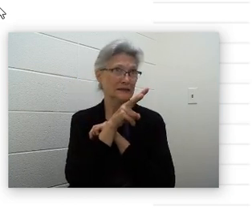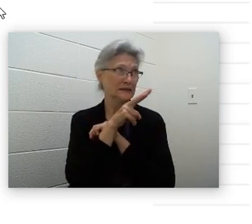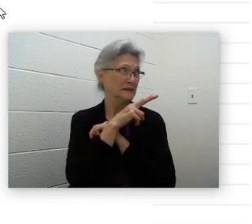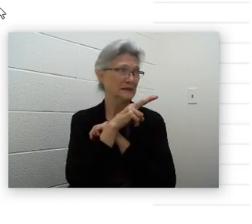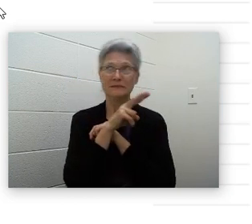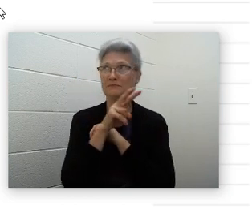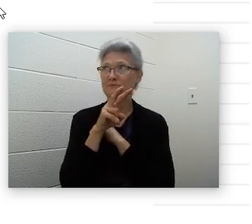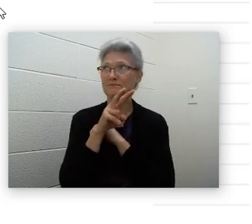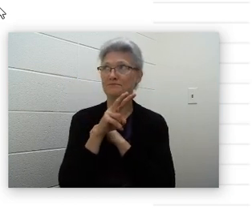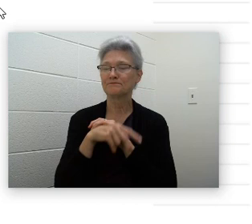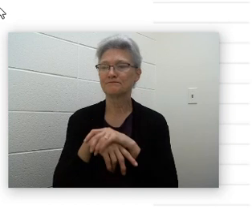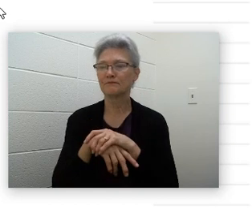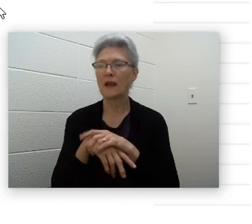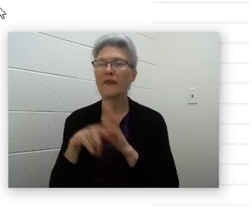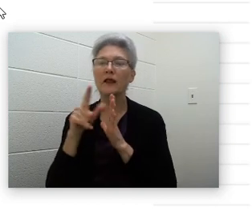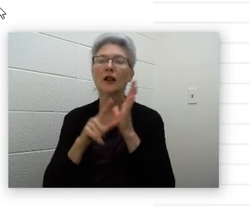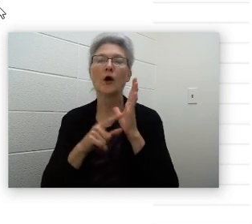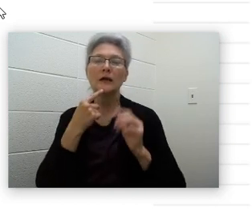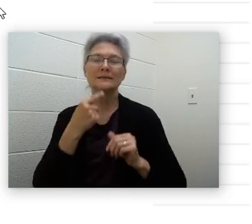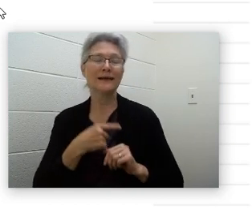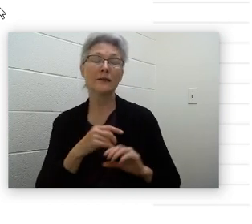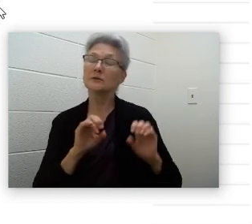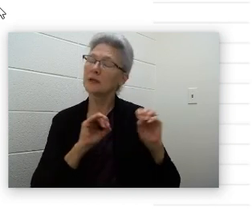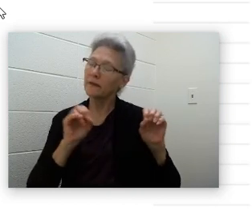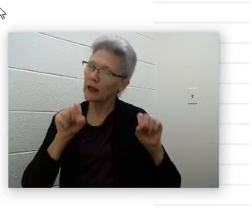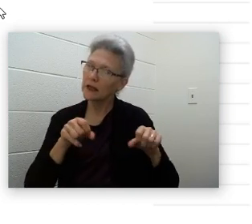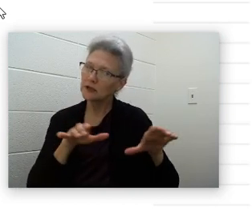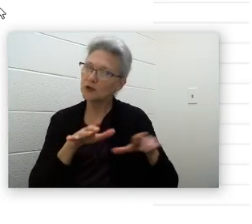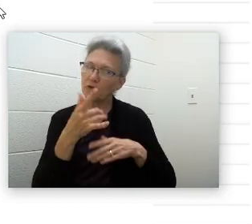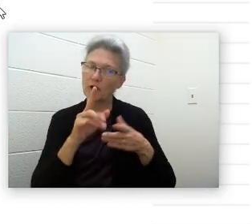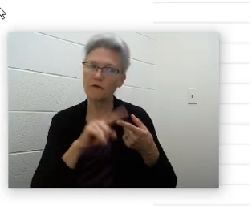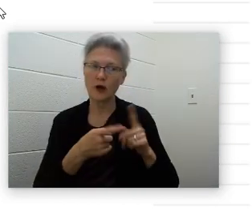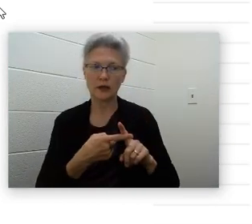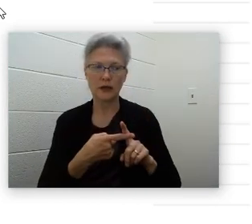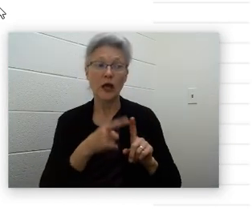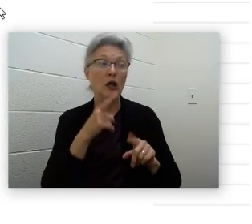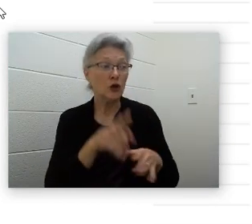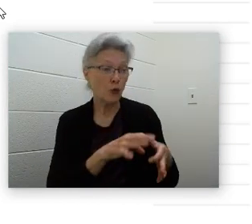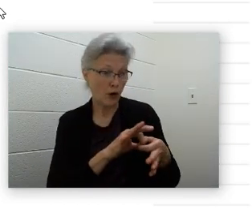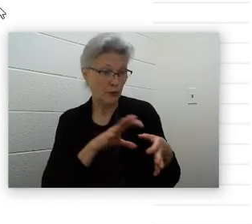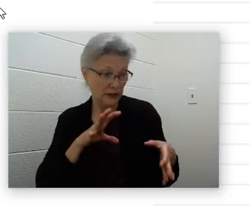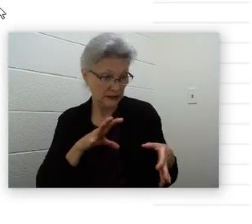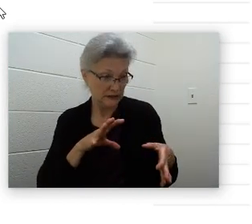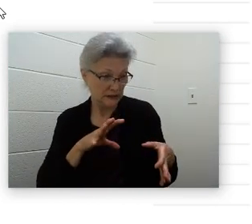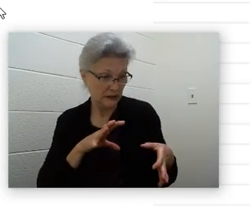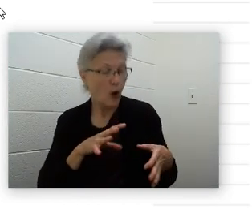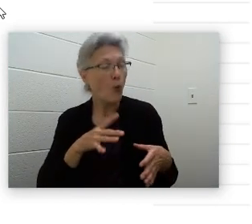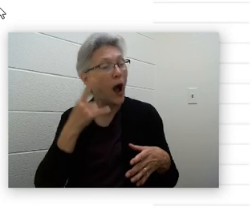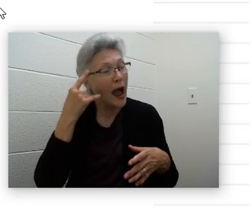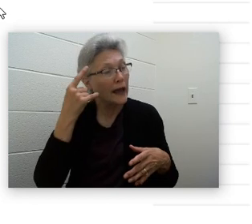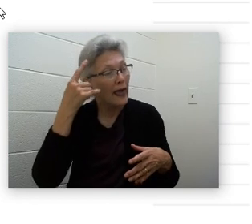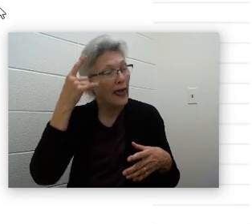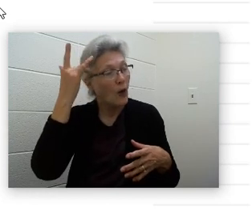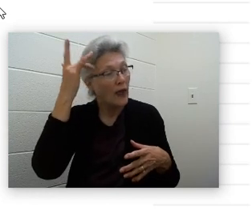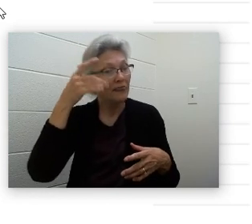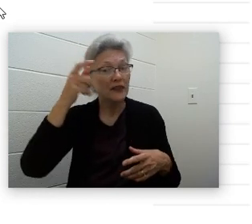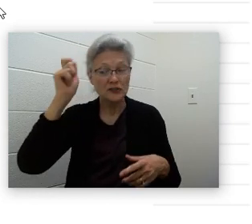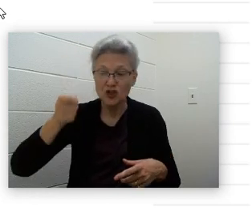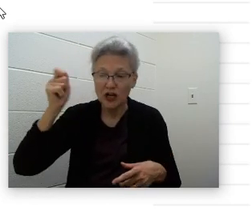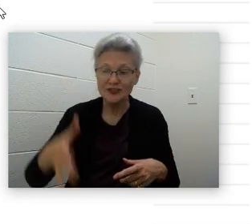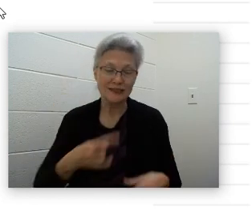There's nothing I can do for your friend, said Miss Marengo. You are released pursuant to an order from the judge. I'll kill